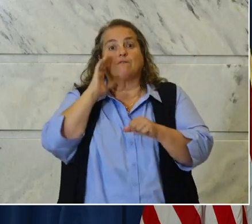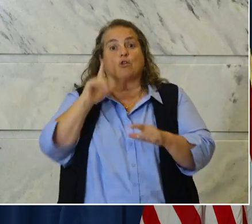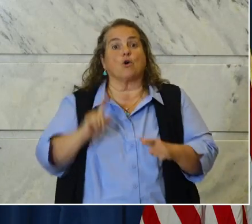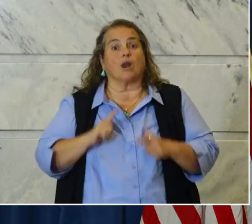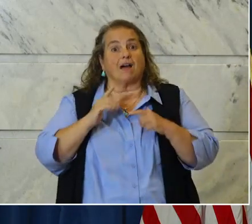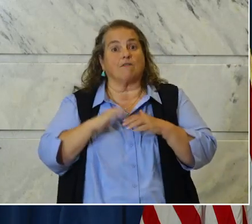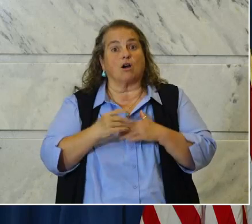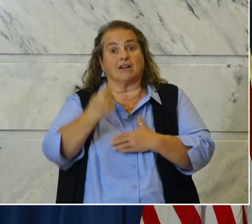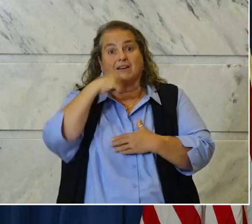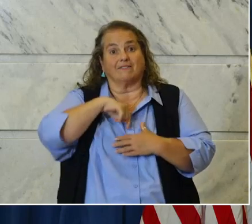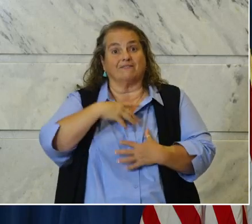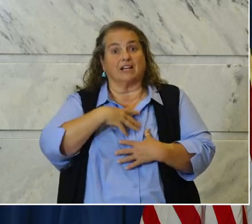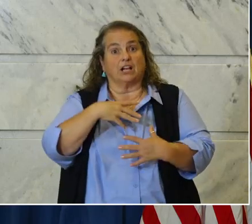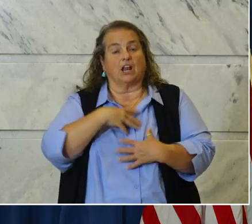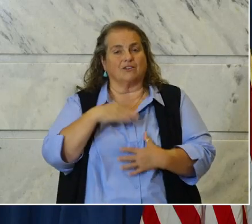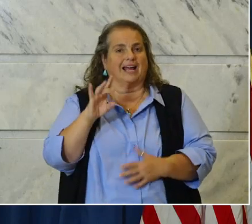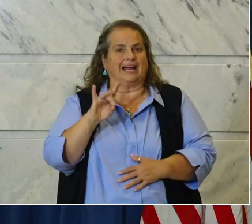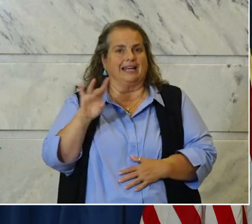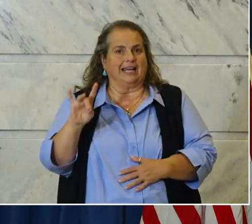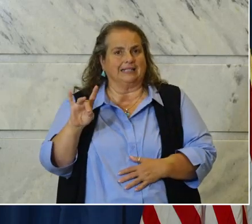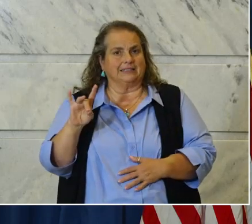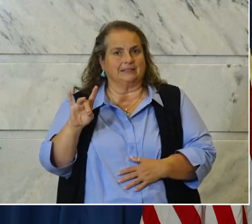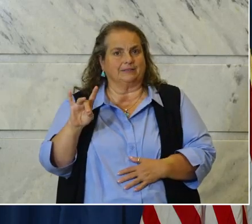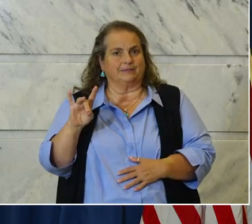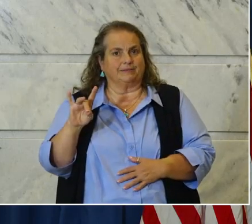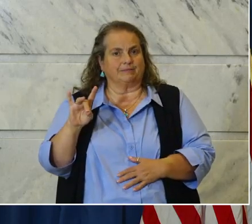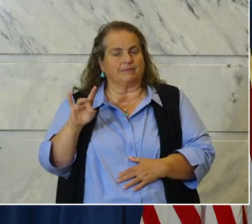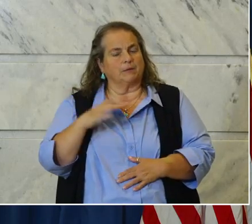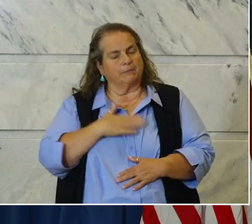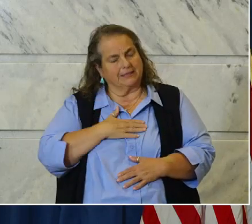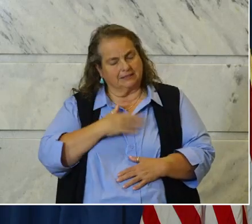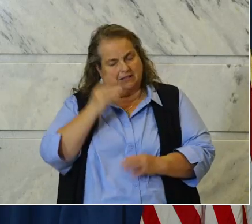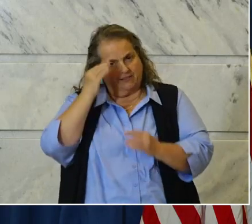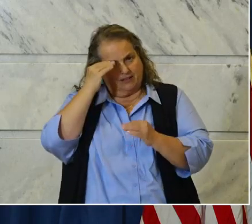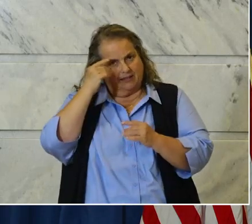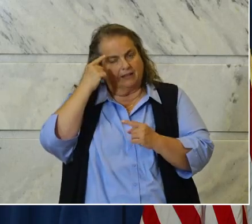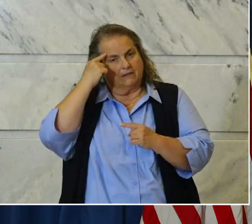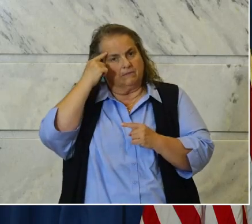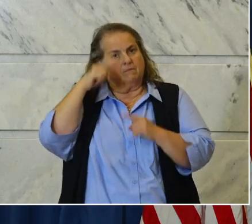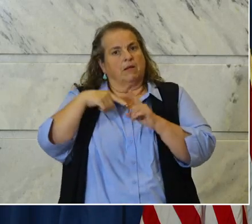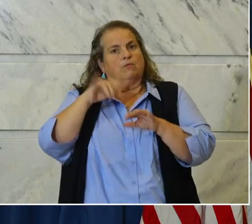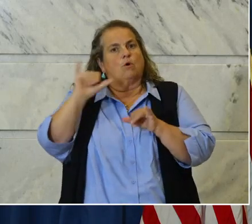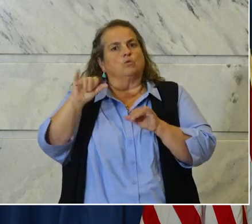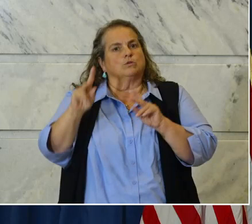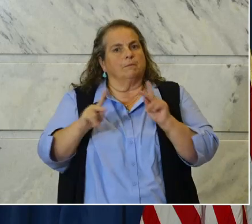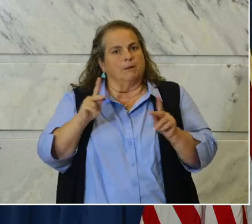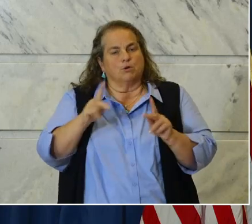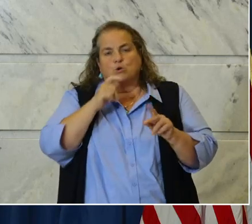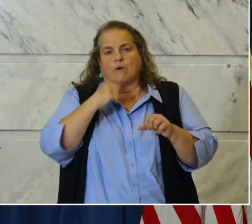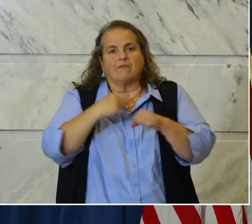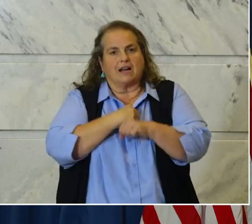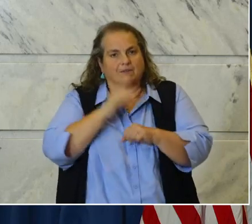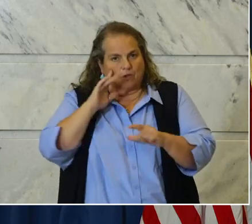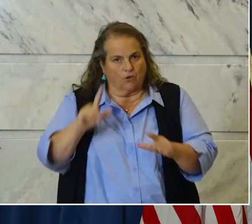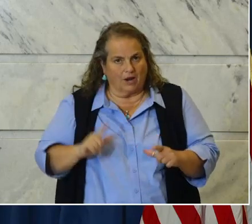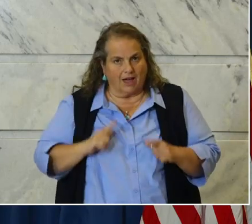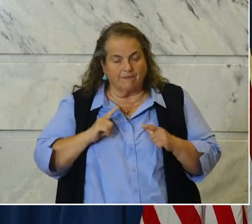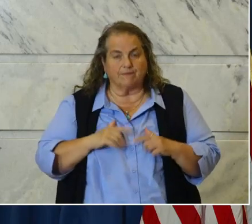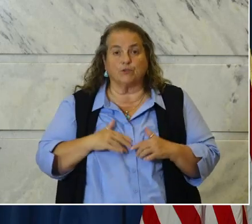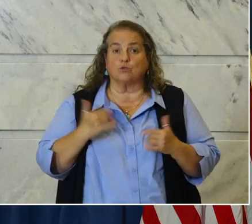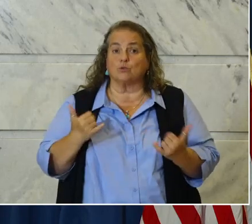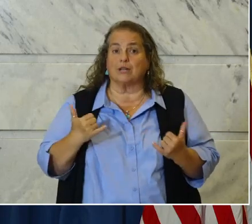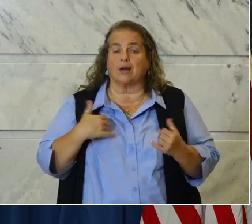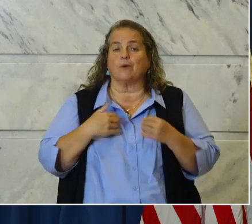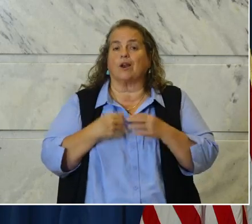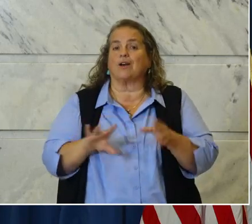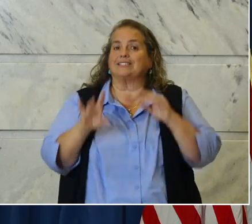ventilator, 88. Let's make sure we think about those folks. Today we've lost